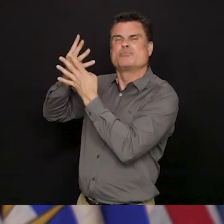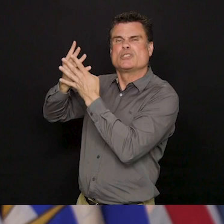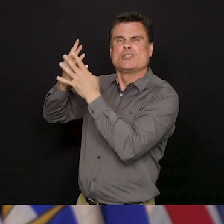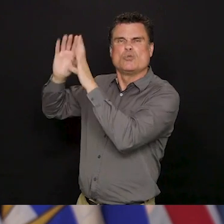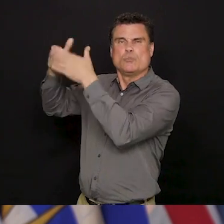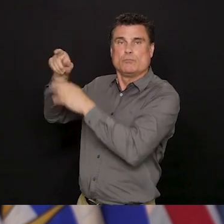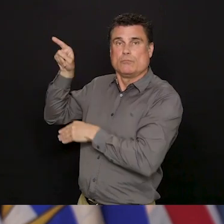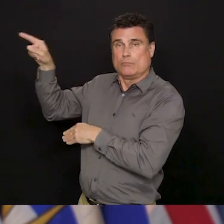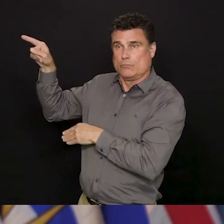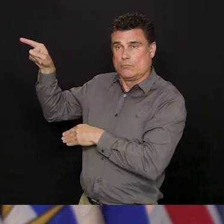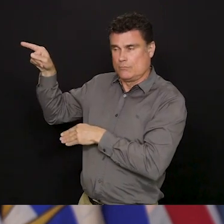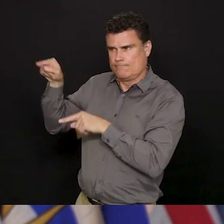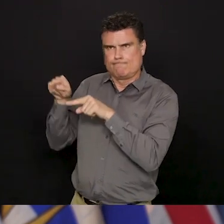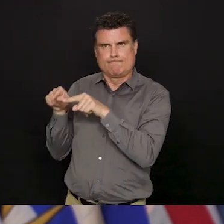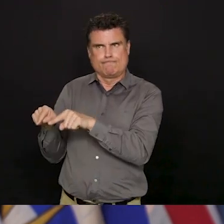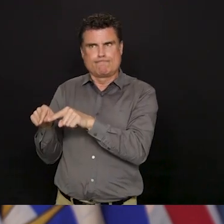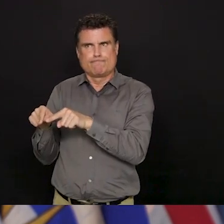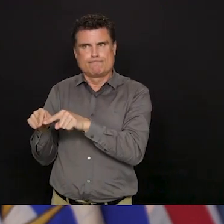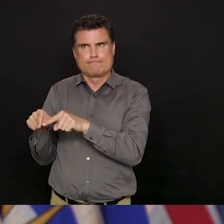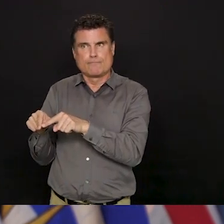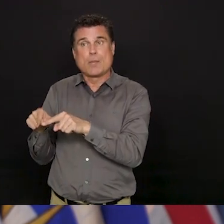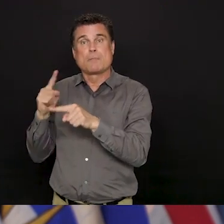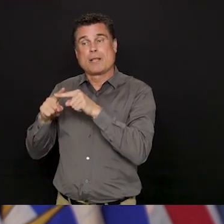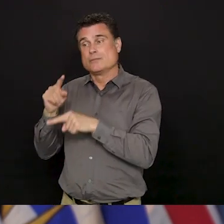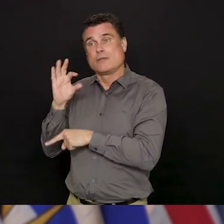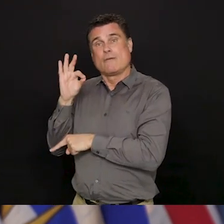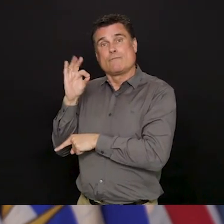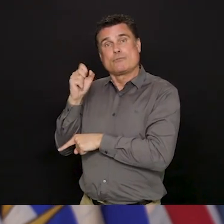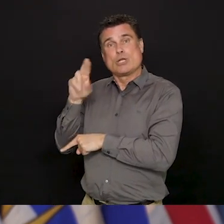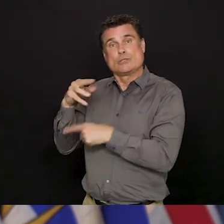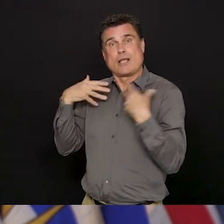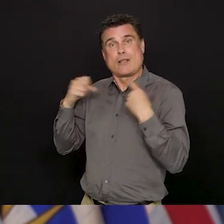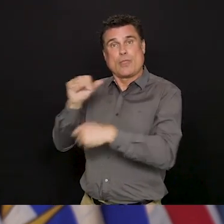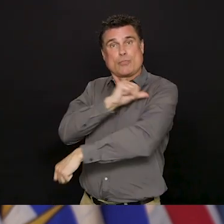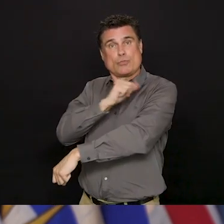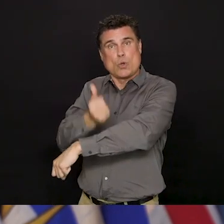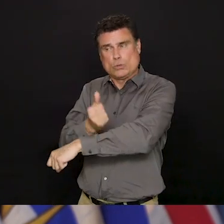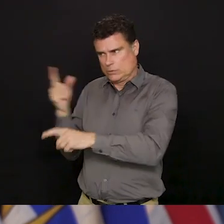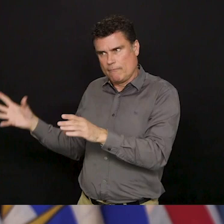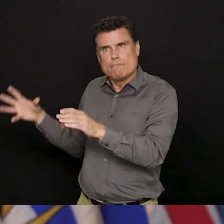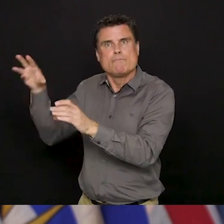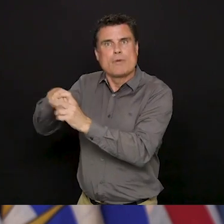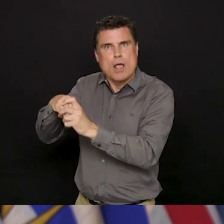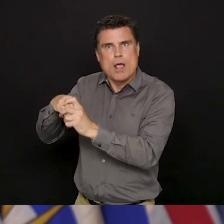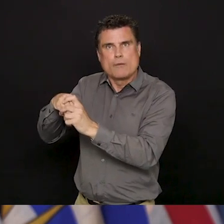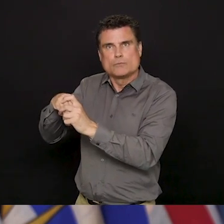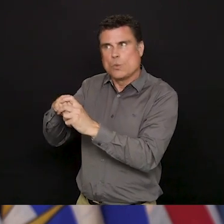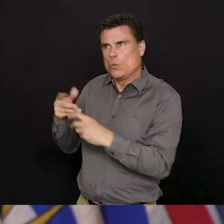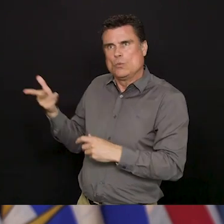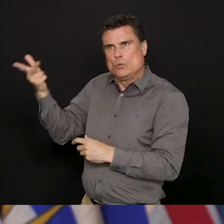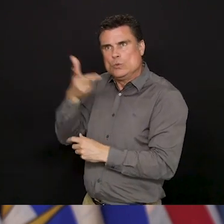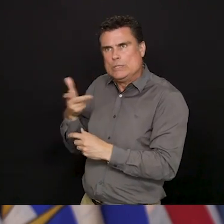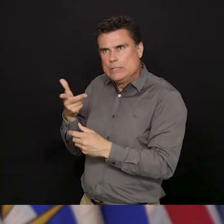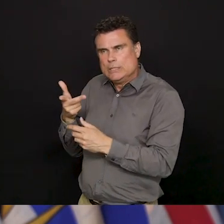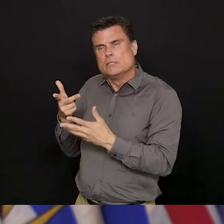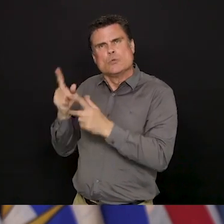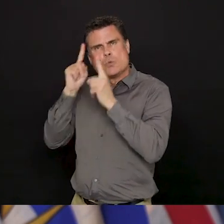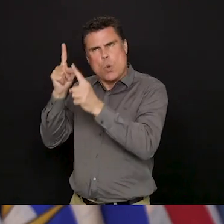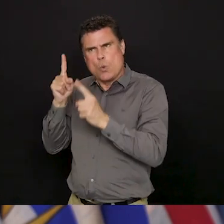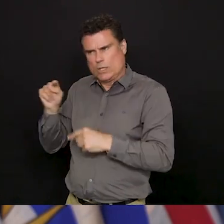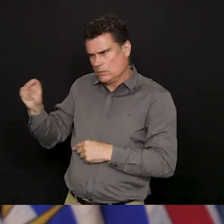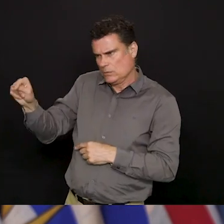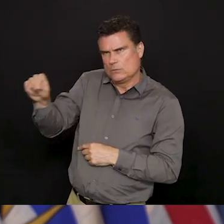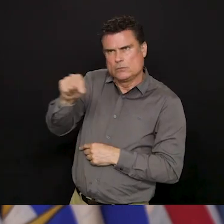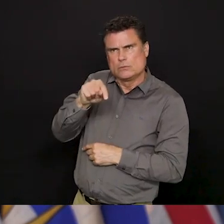has been doing to try and make sure we have the right infection prevention and control measures in place to protect the inmates and